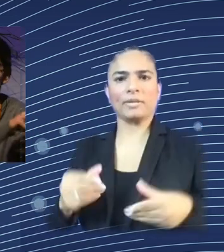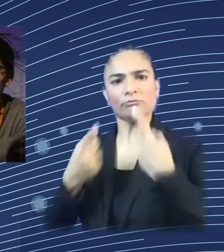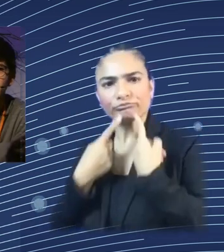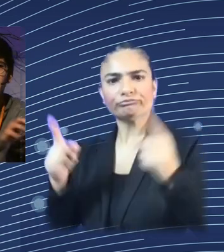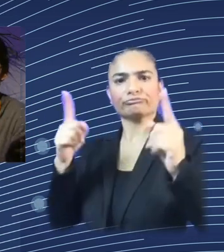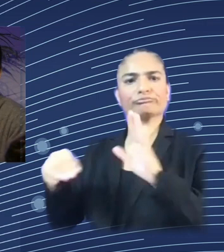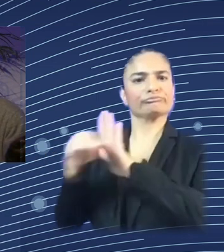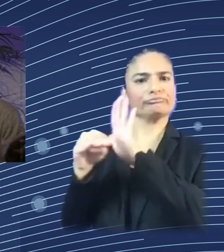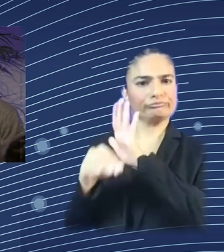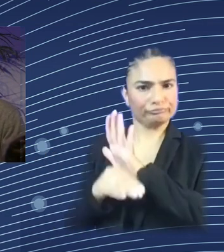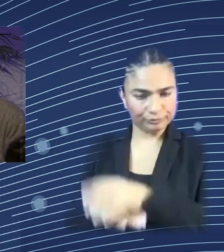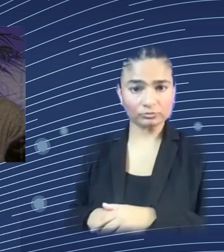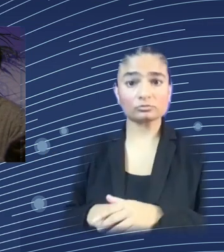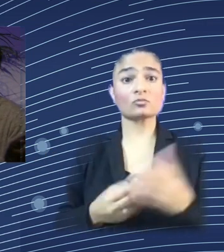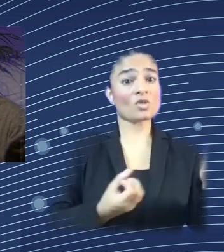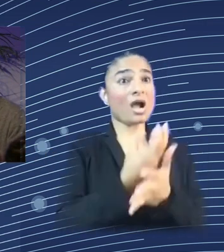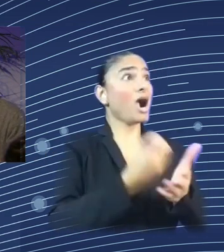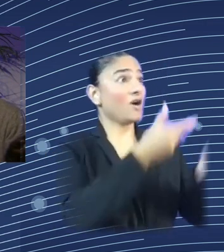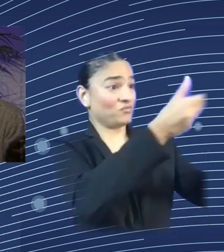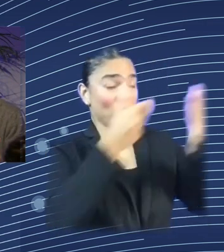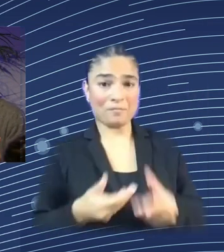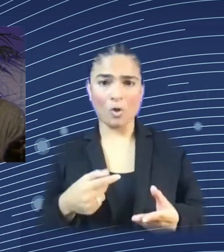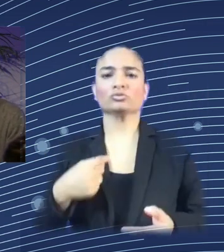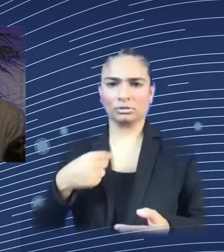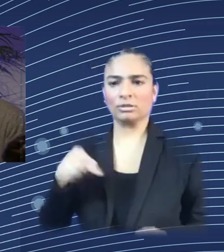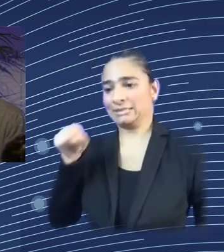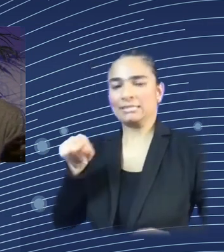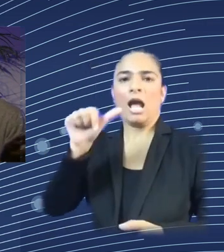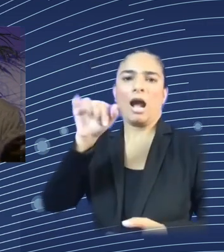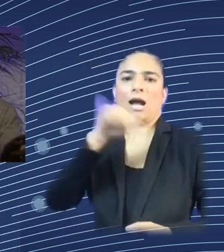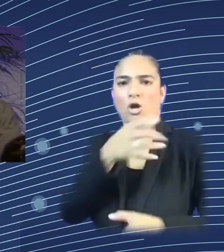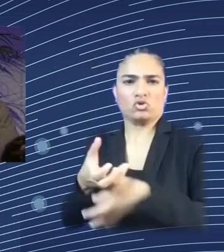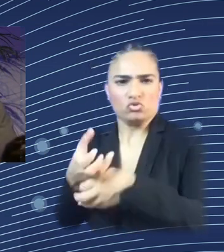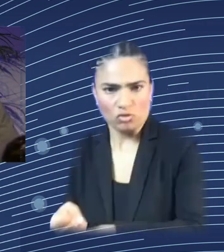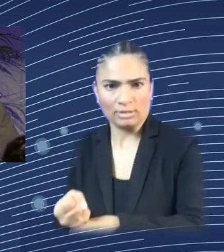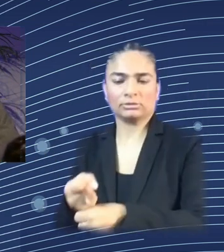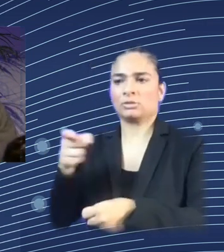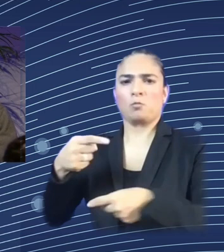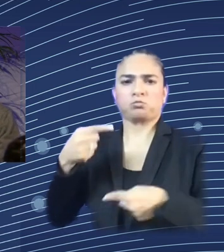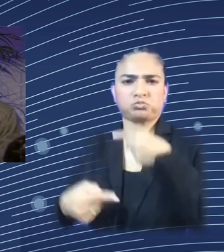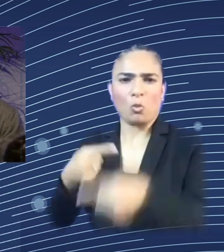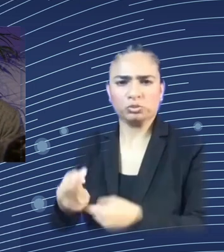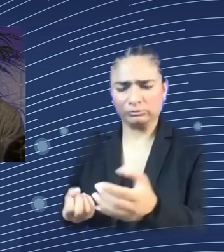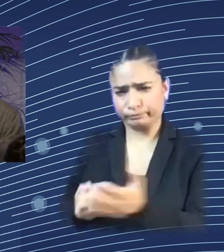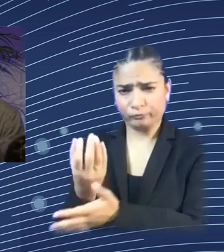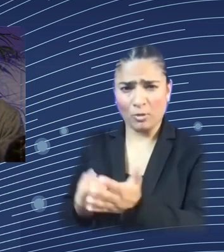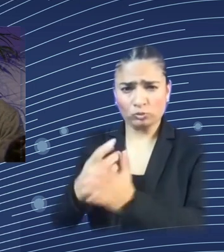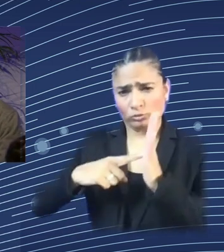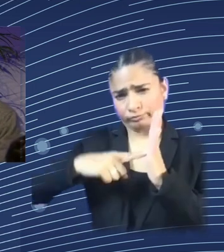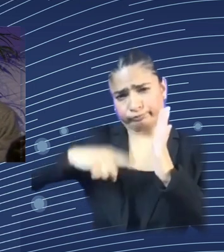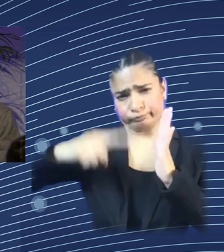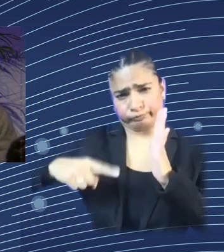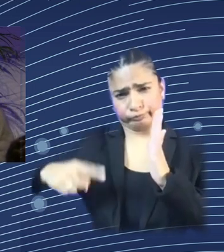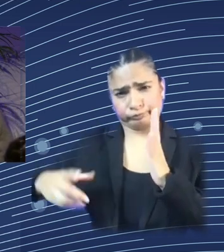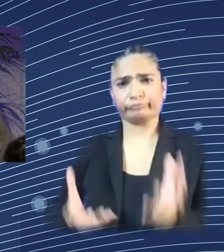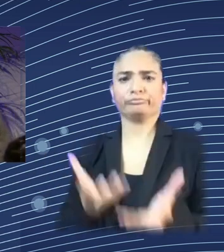from media, it can be satellites. For example, you could use satellite data to analyze the impacts of a corporate